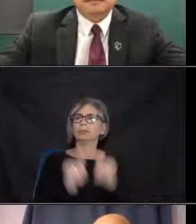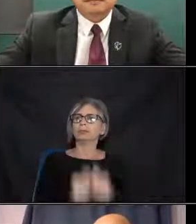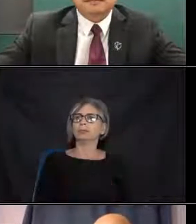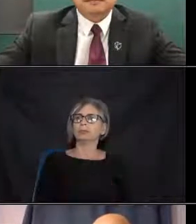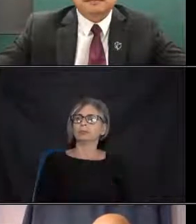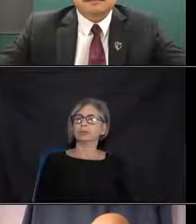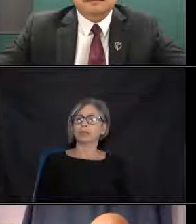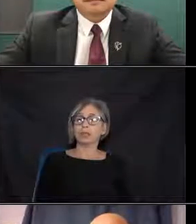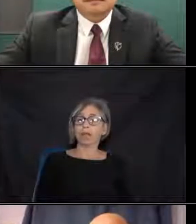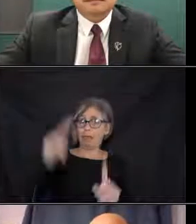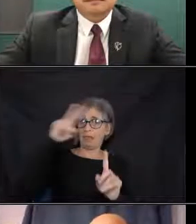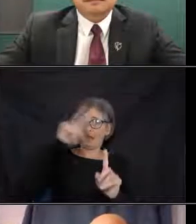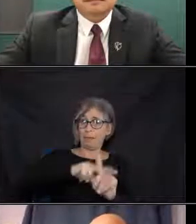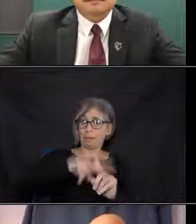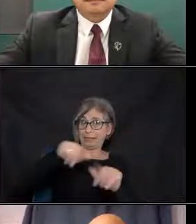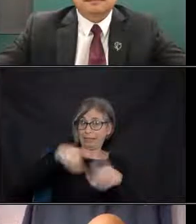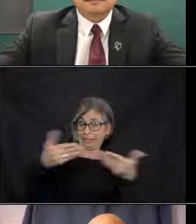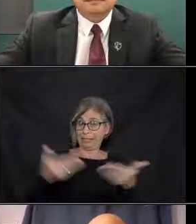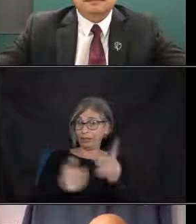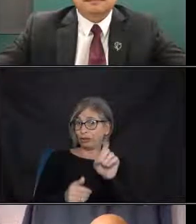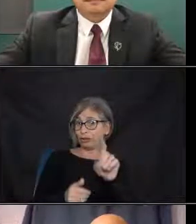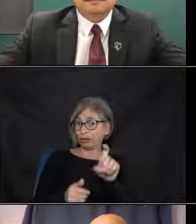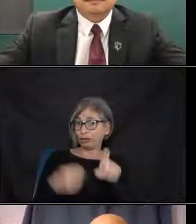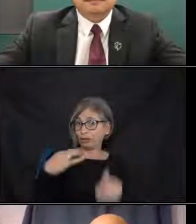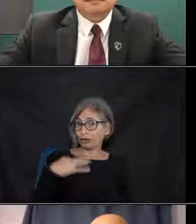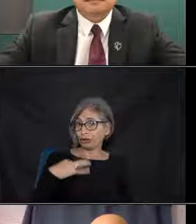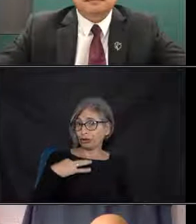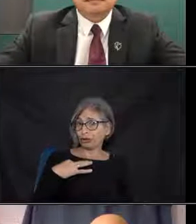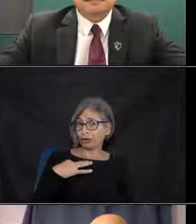Is the applicant here?